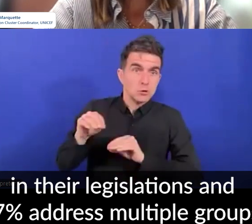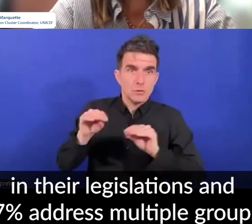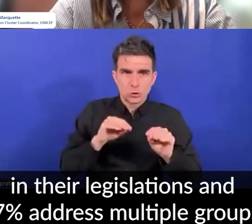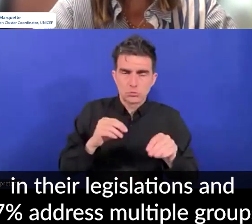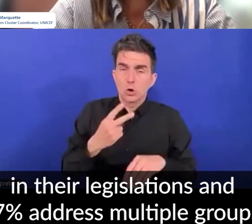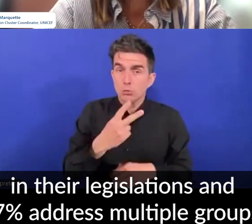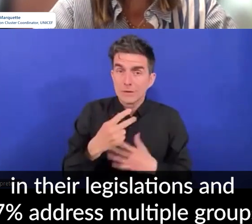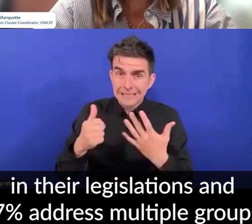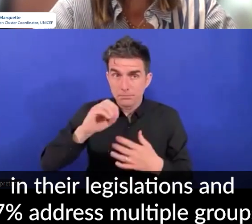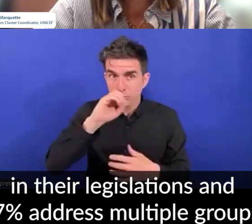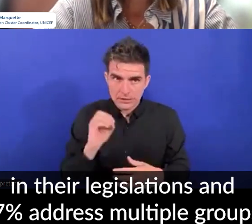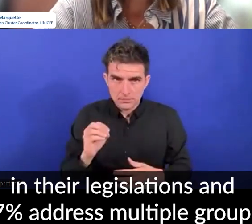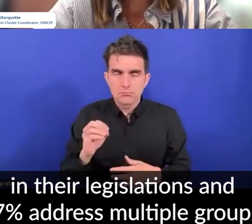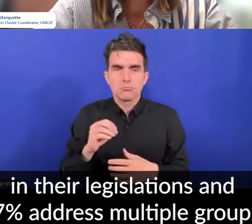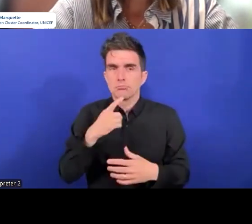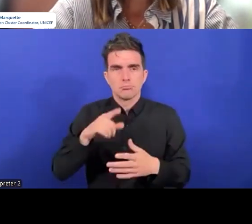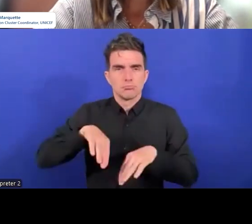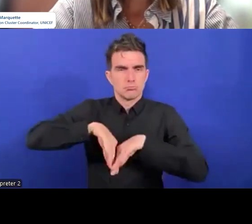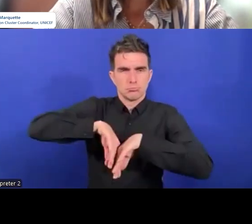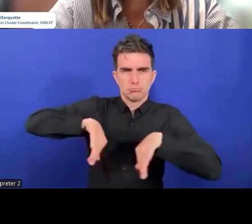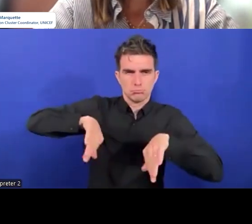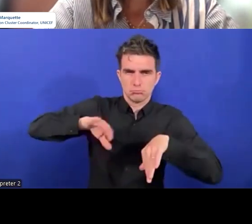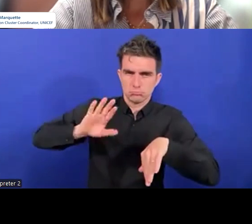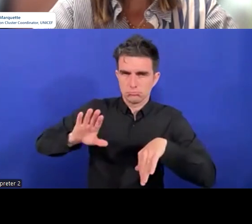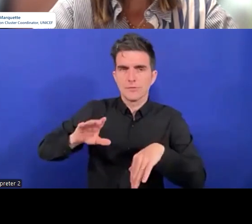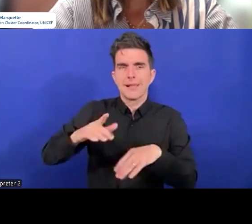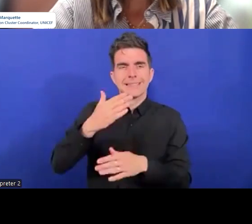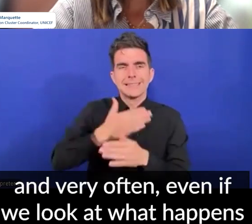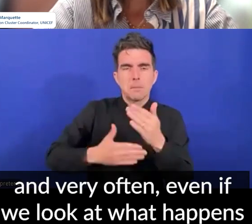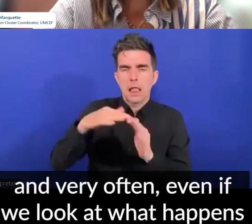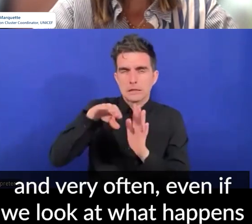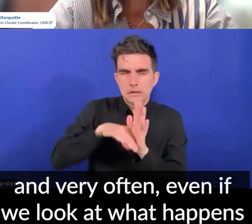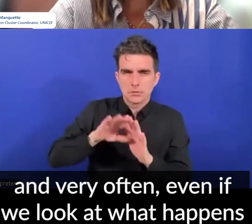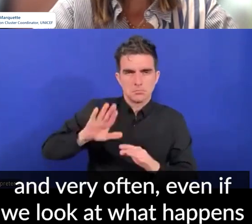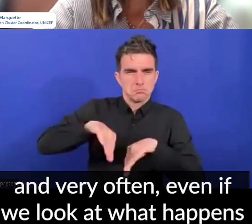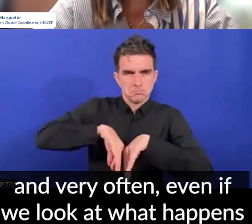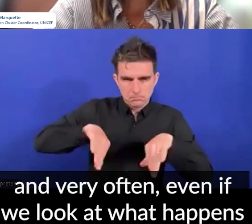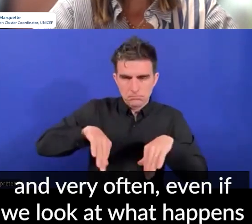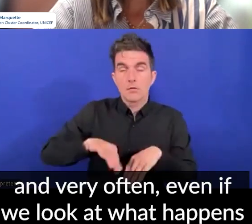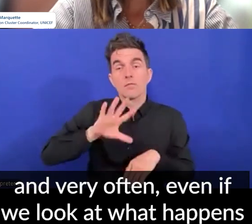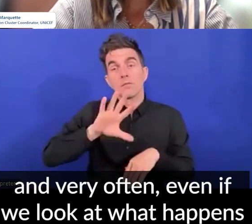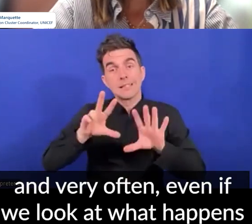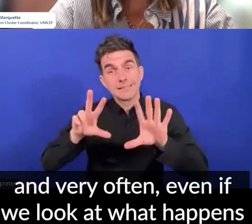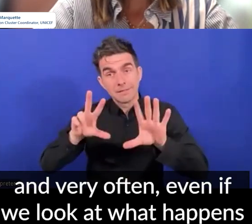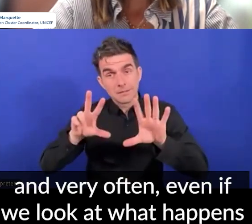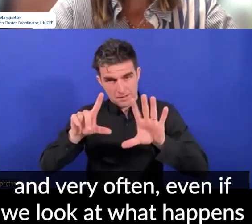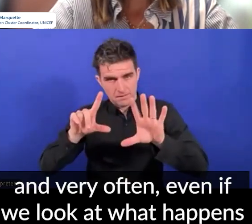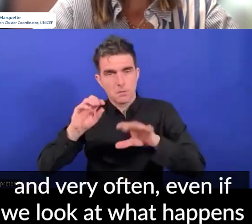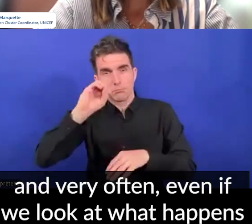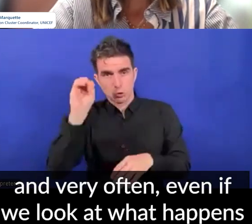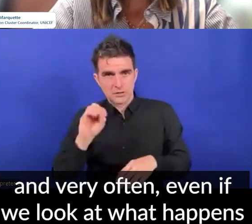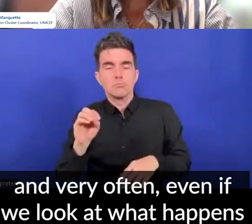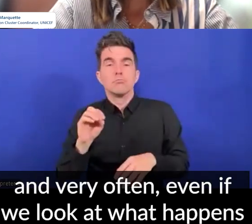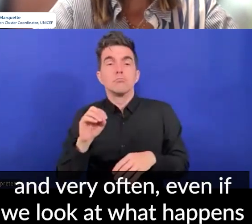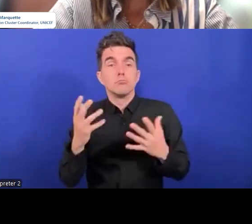legislations, and 57% address multiple groups. And very often, even if we look at